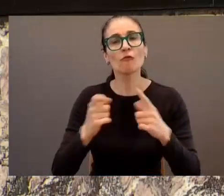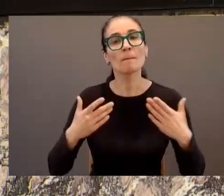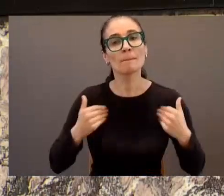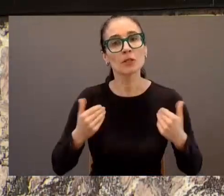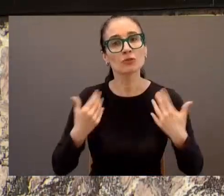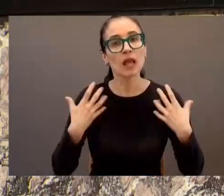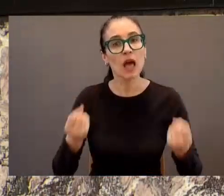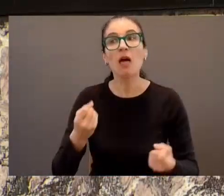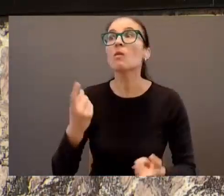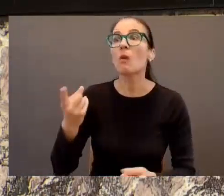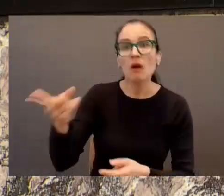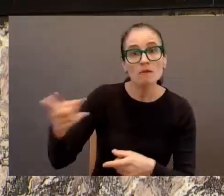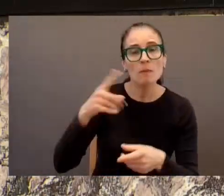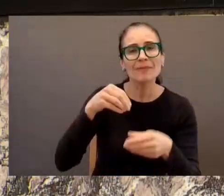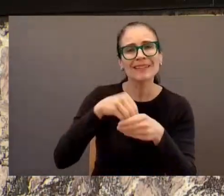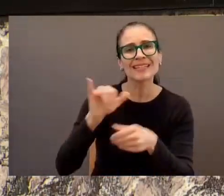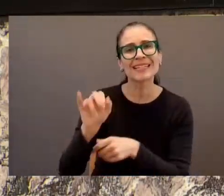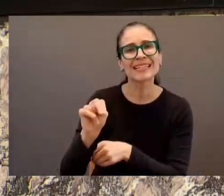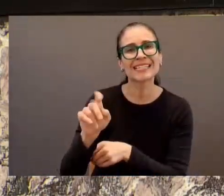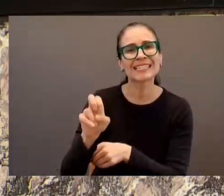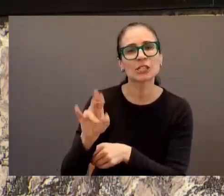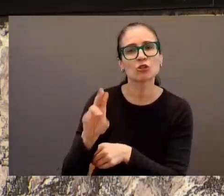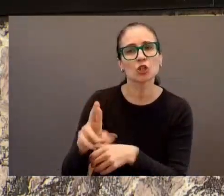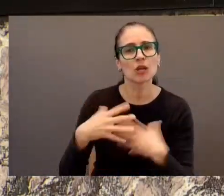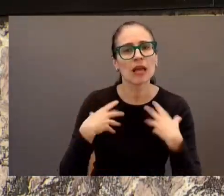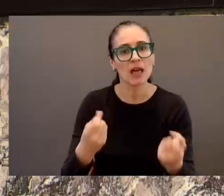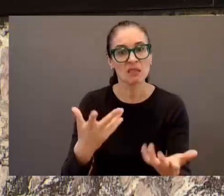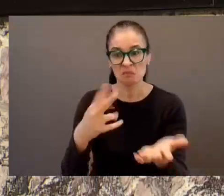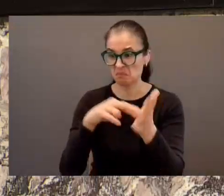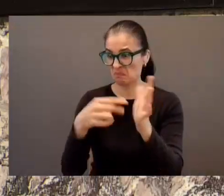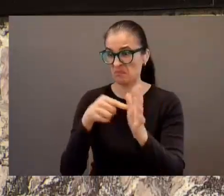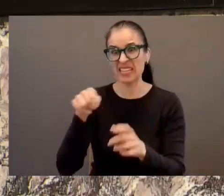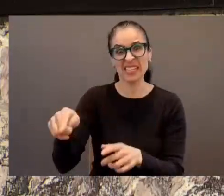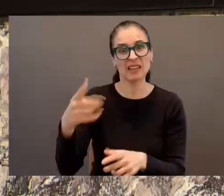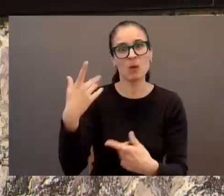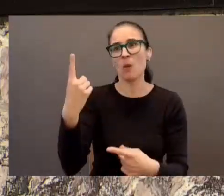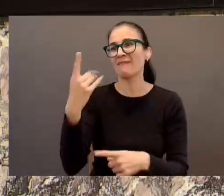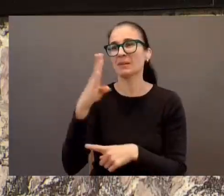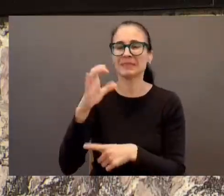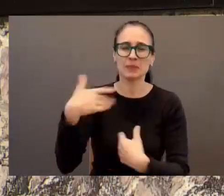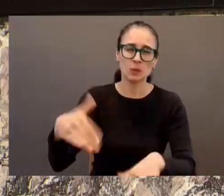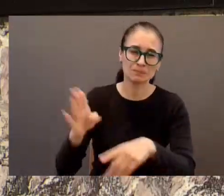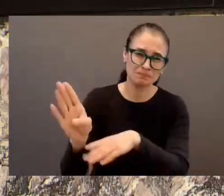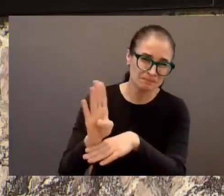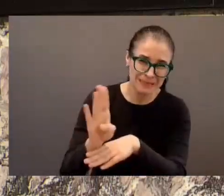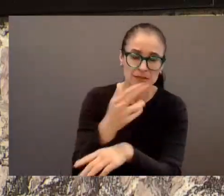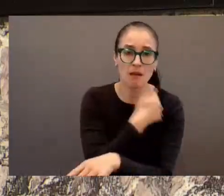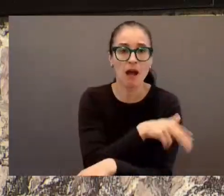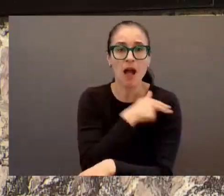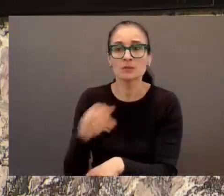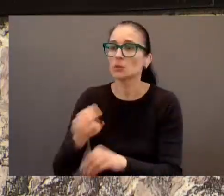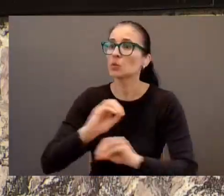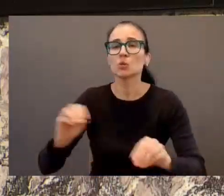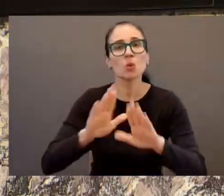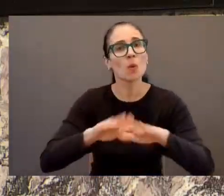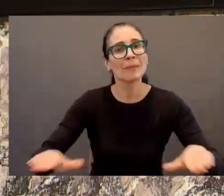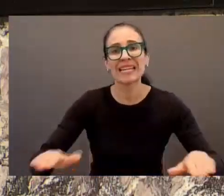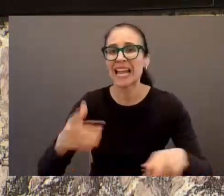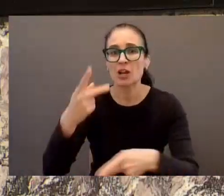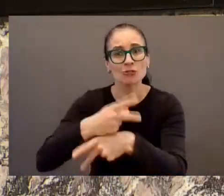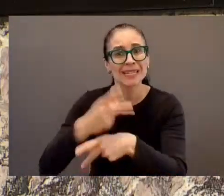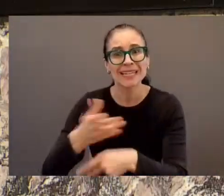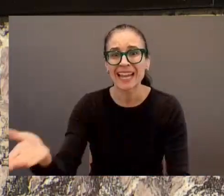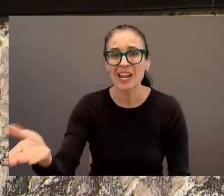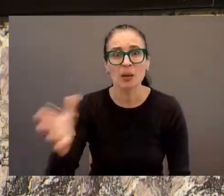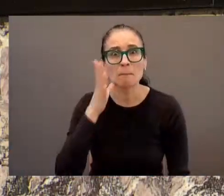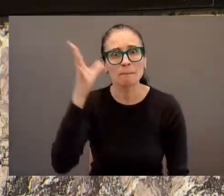hospitals. Parents, already in a terrifying situation, are now left in the dark. How can the Health Minister claim that the system is